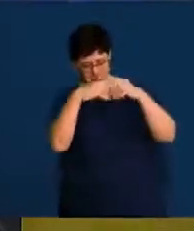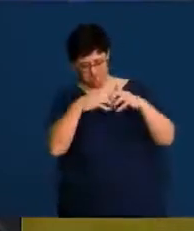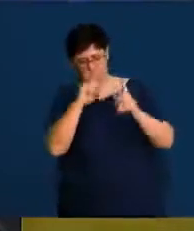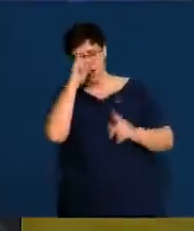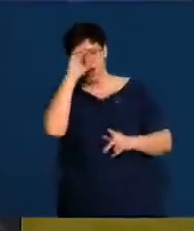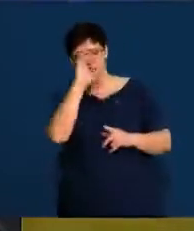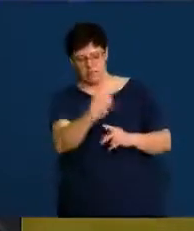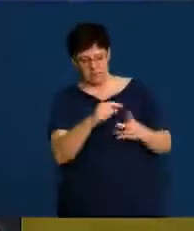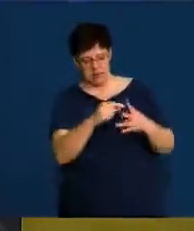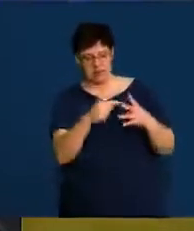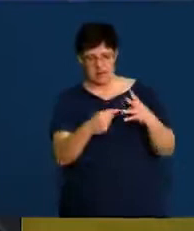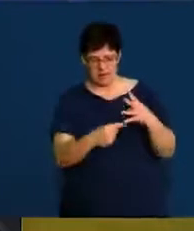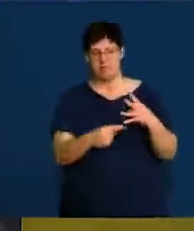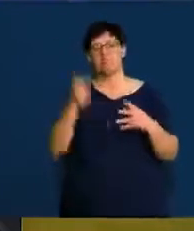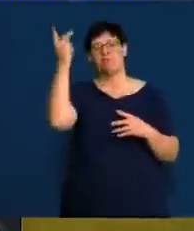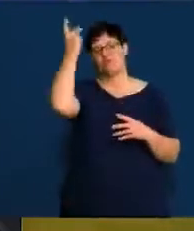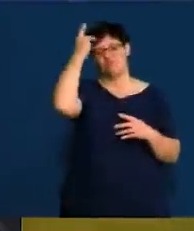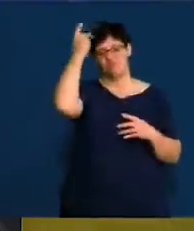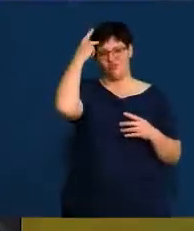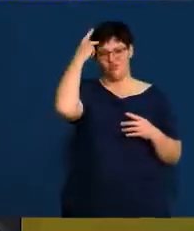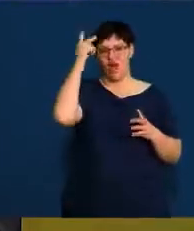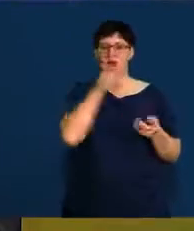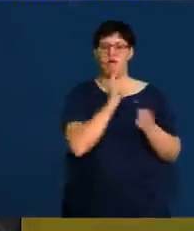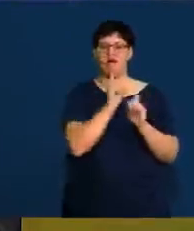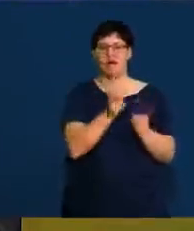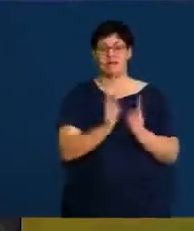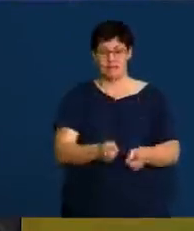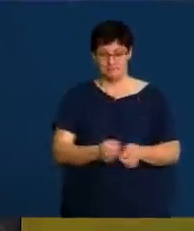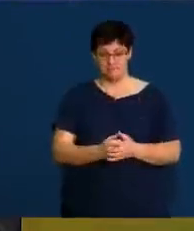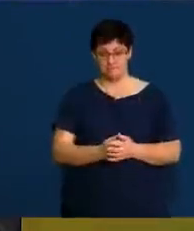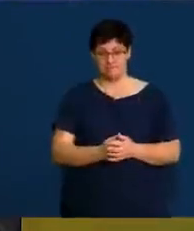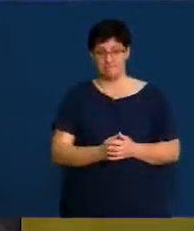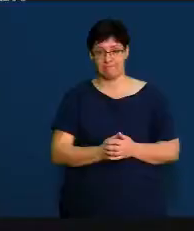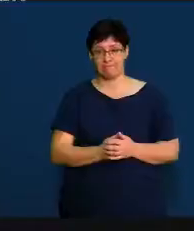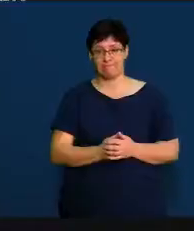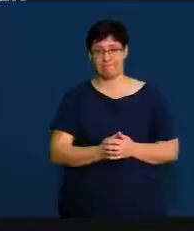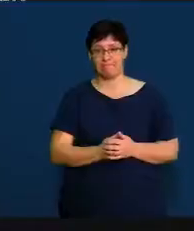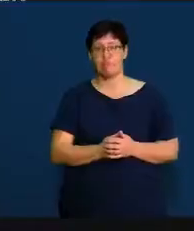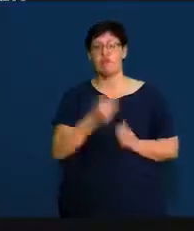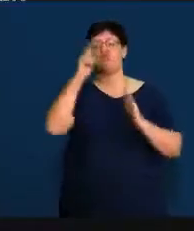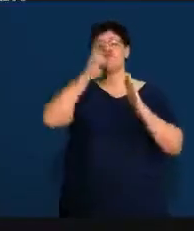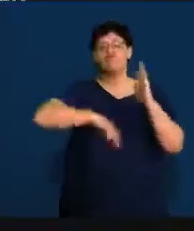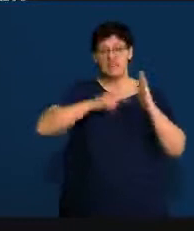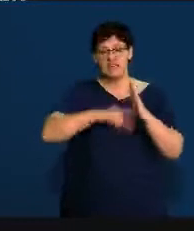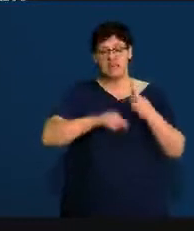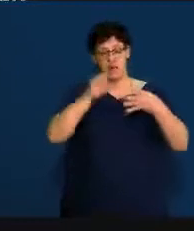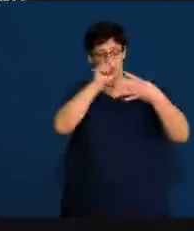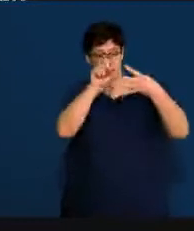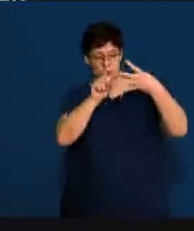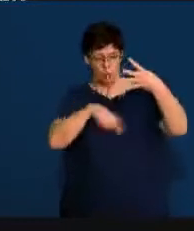recalling all the knowledge that you will need to answer this paper. So, read through all